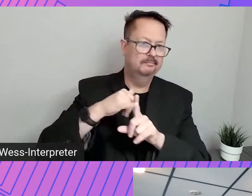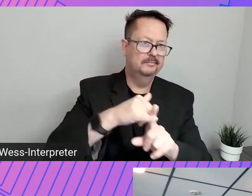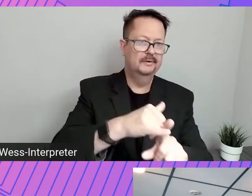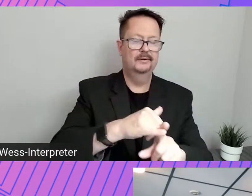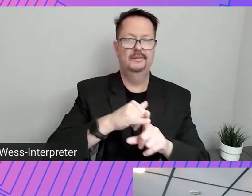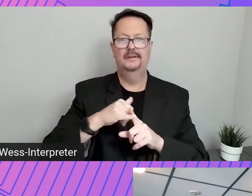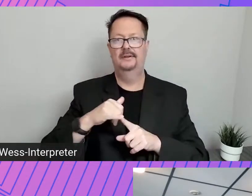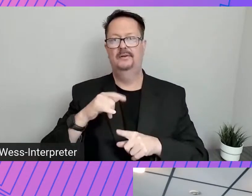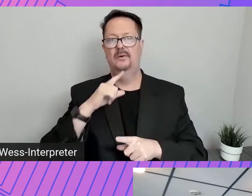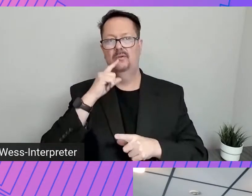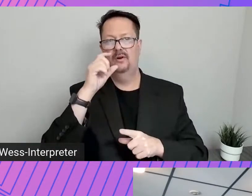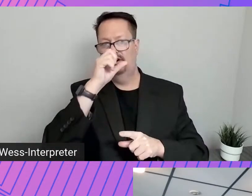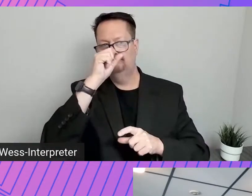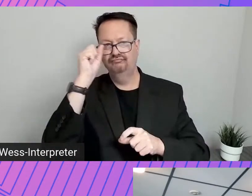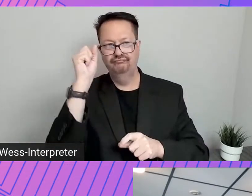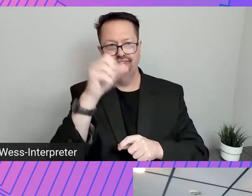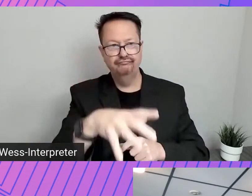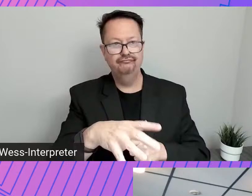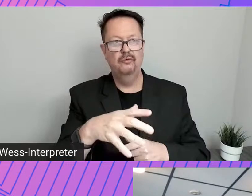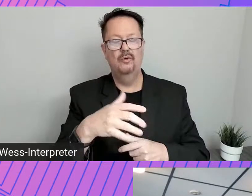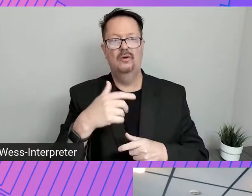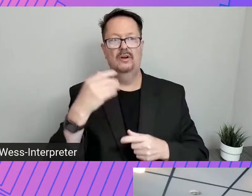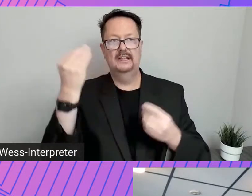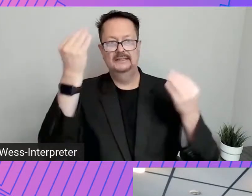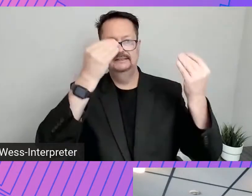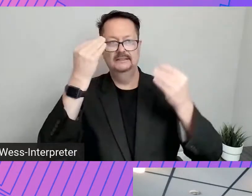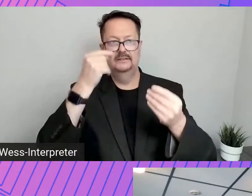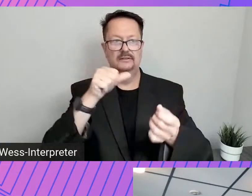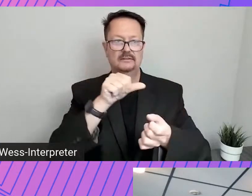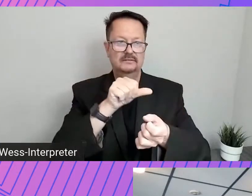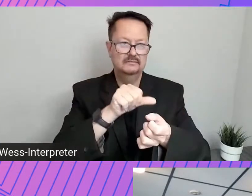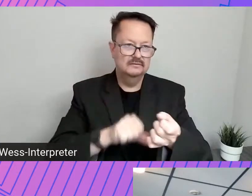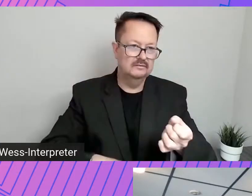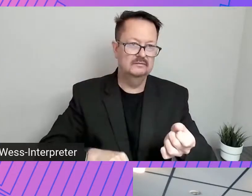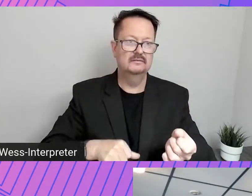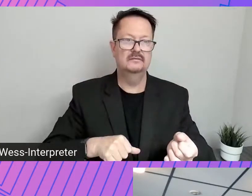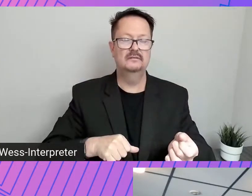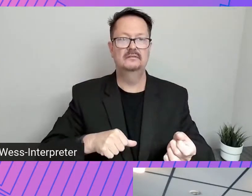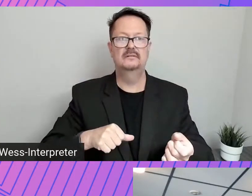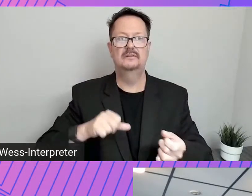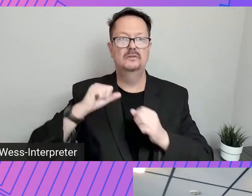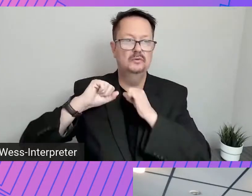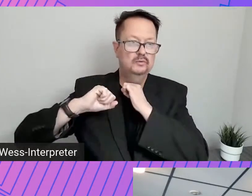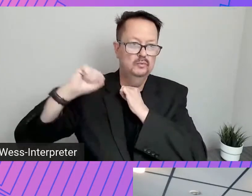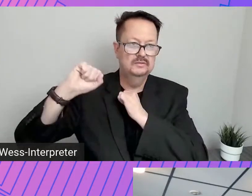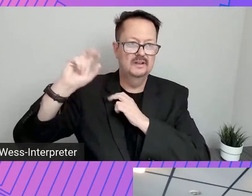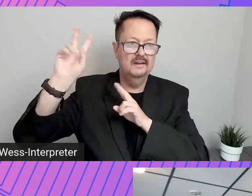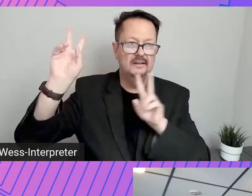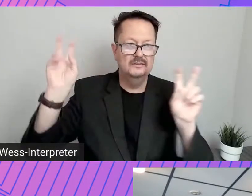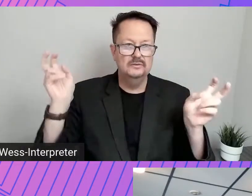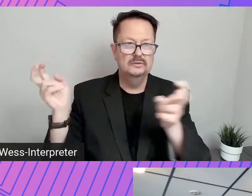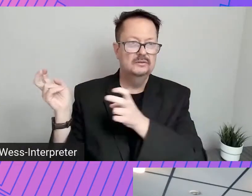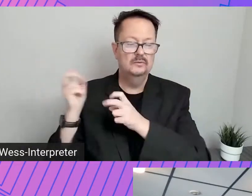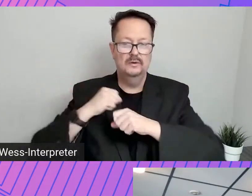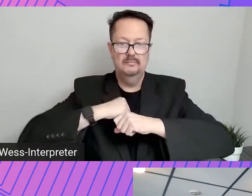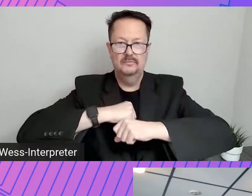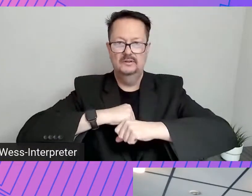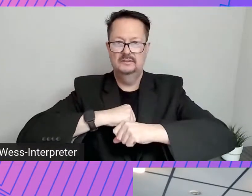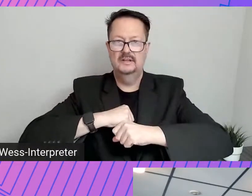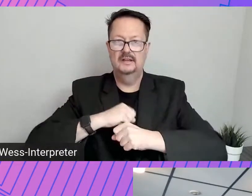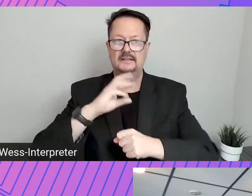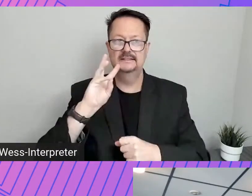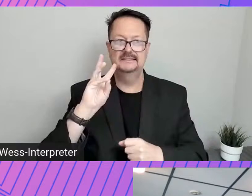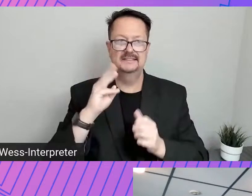maybe they're dealing with self-harm or suicide issues. We protect close to 6 million students in the U.S., and